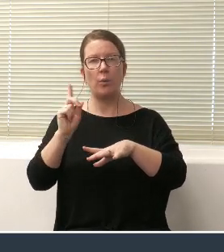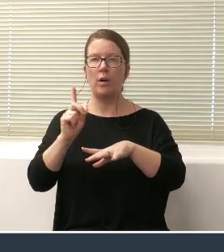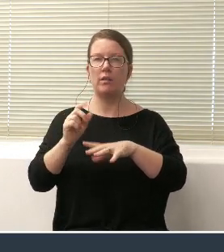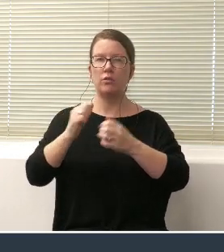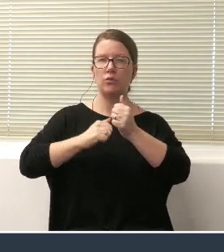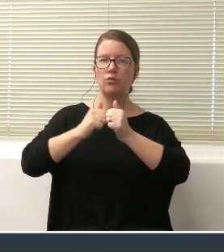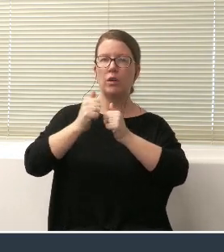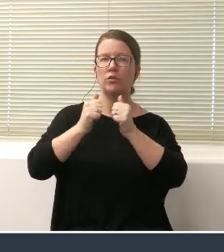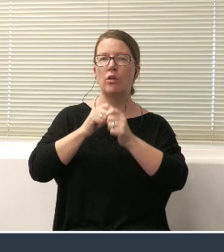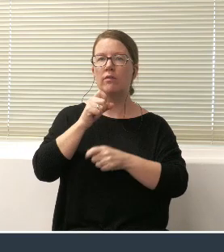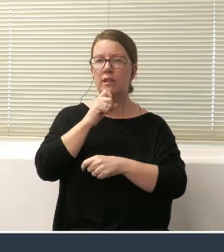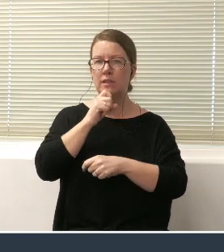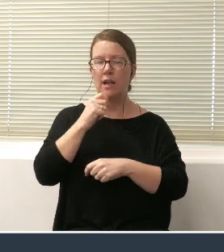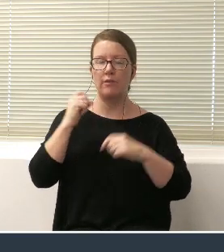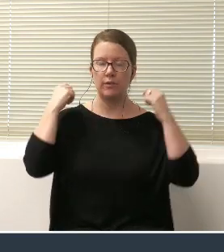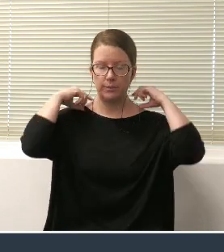thing. So